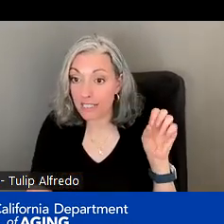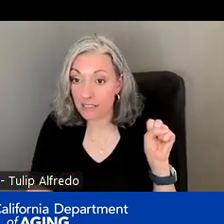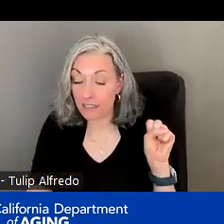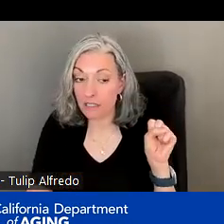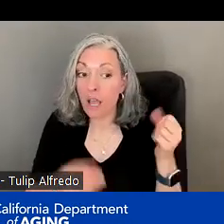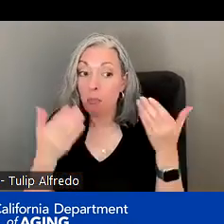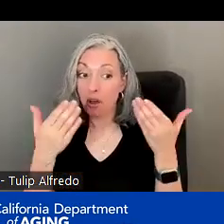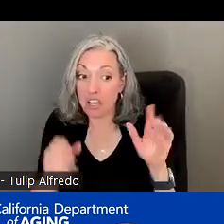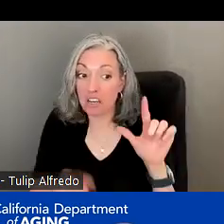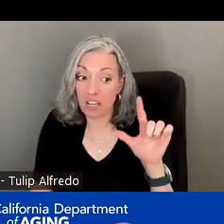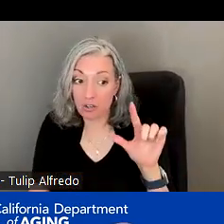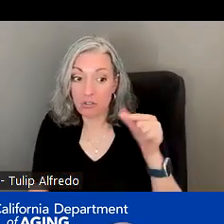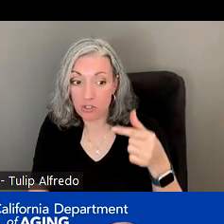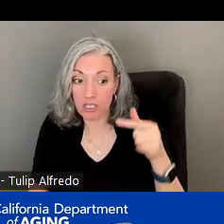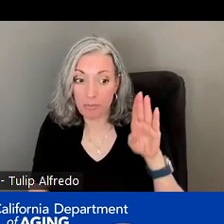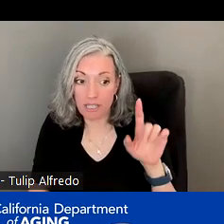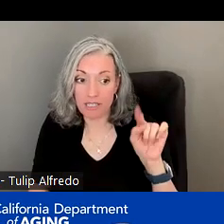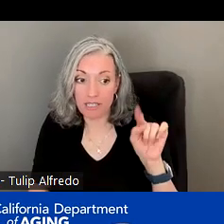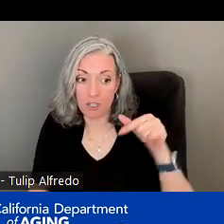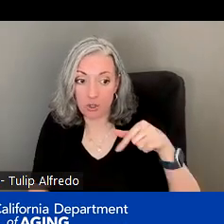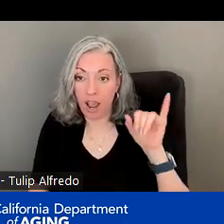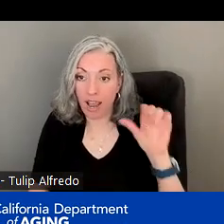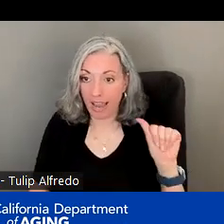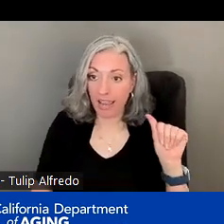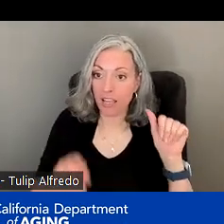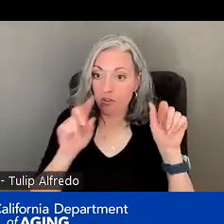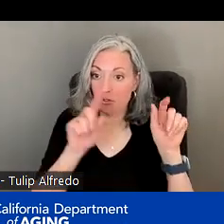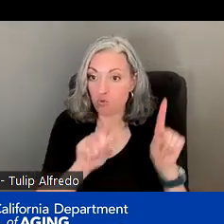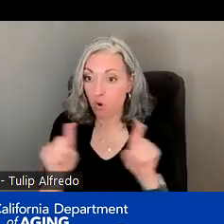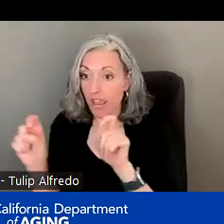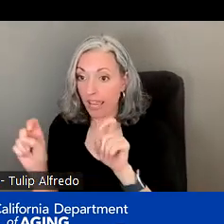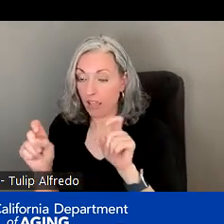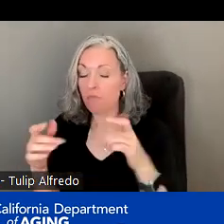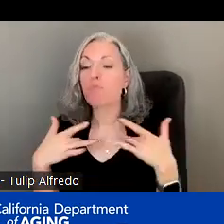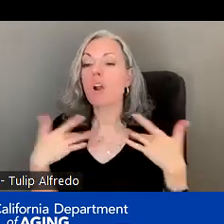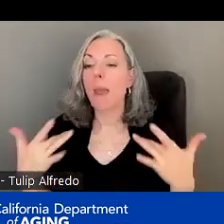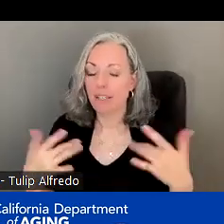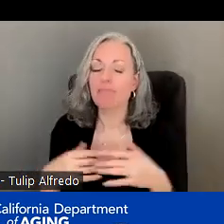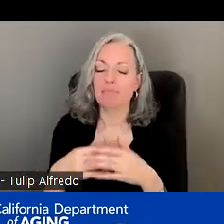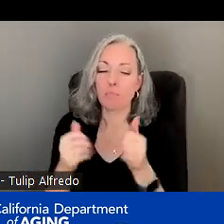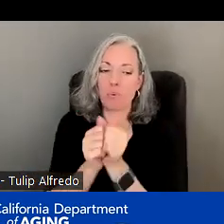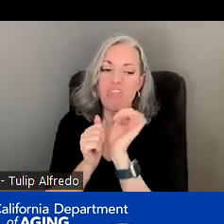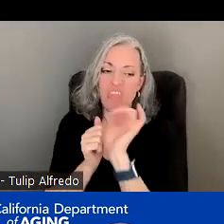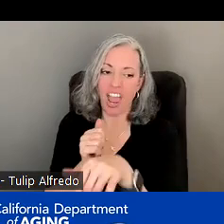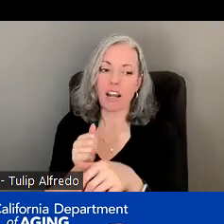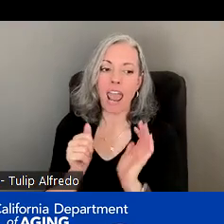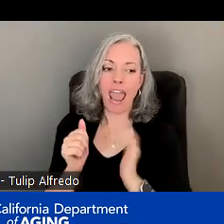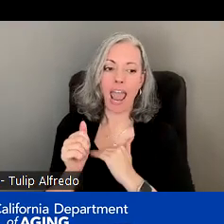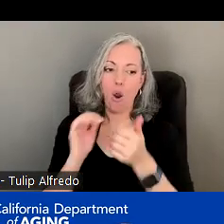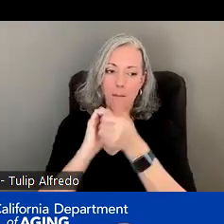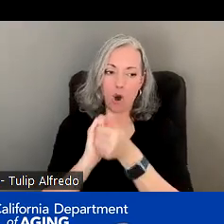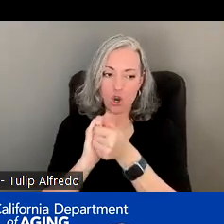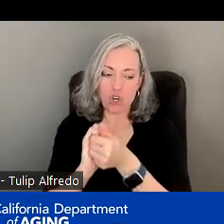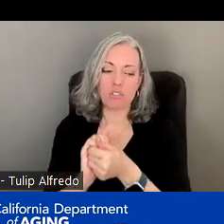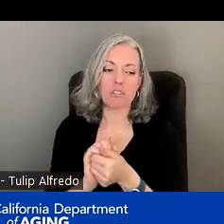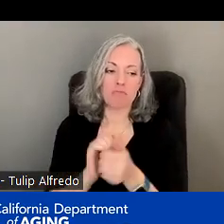of the LGBTQIA+ survey, and I can't thank our partners, our community partners, our